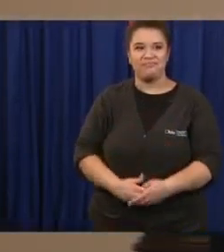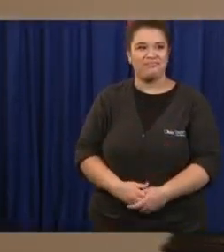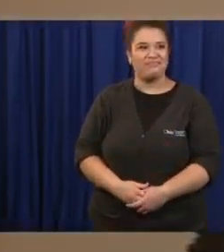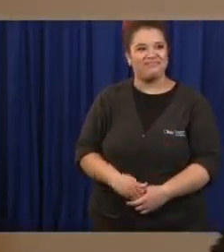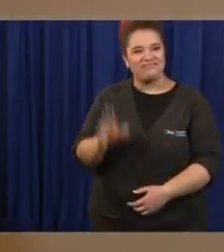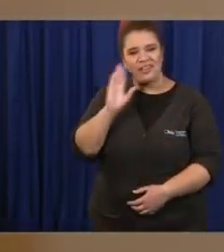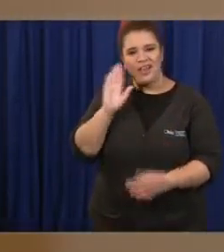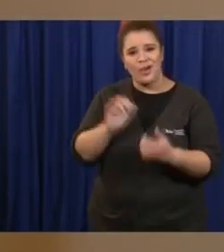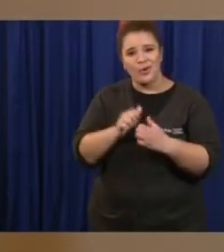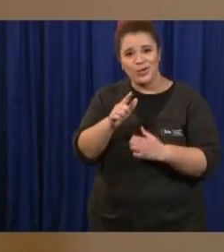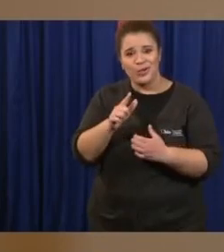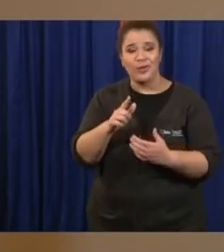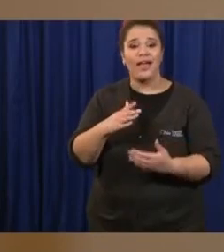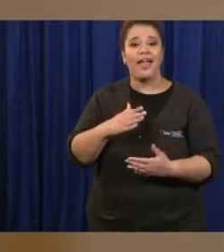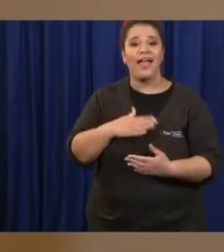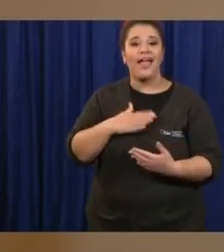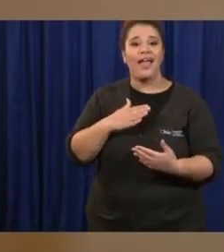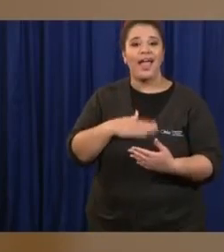Hi, how are you? Happy Passover.